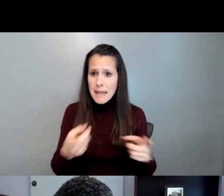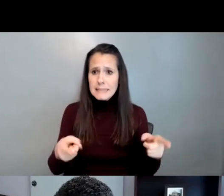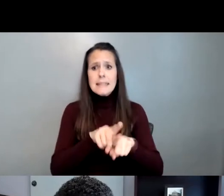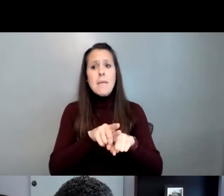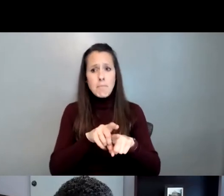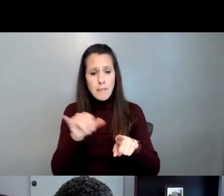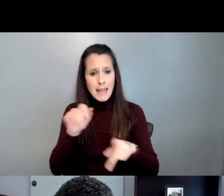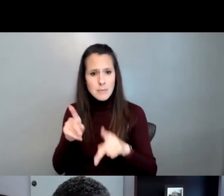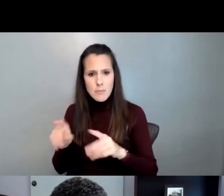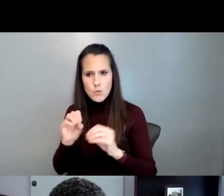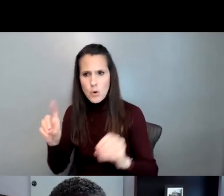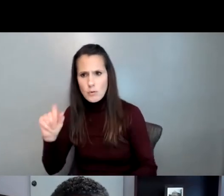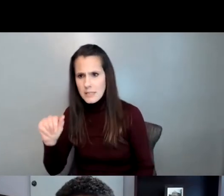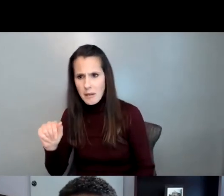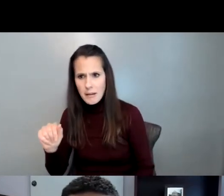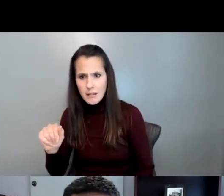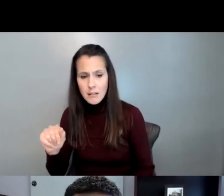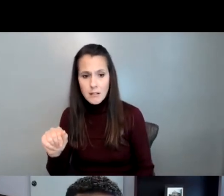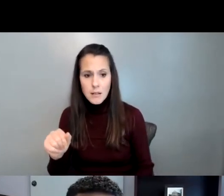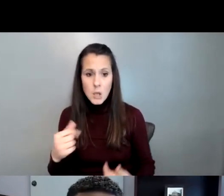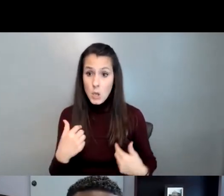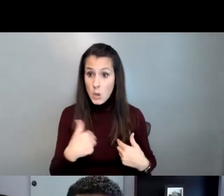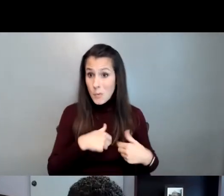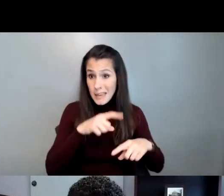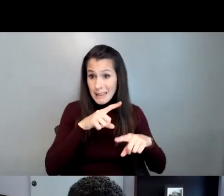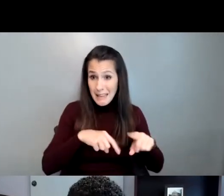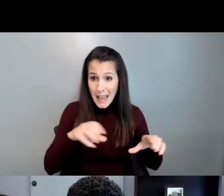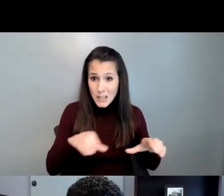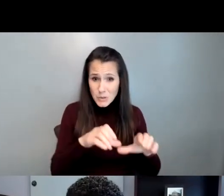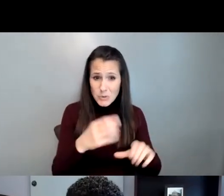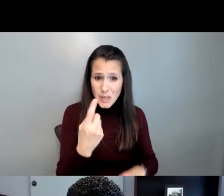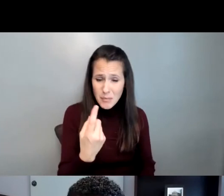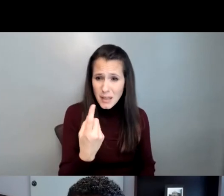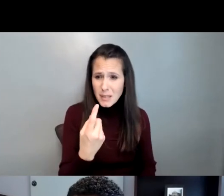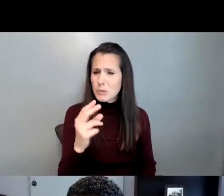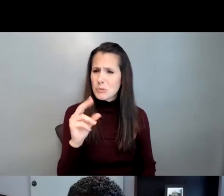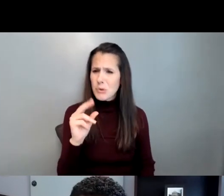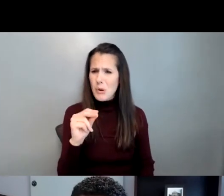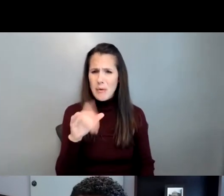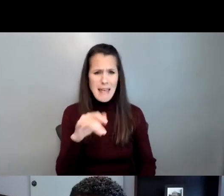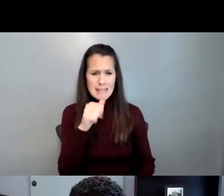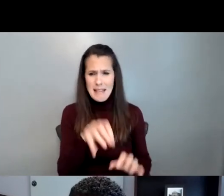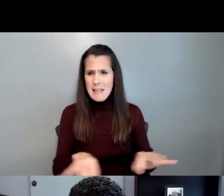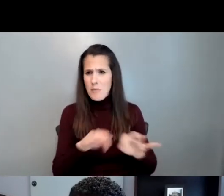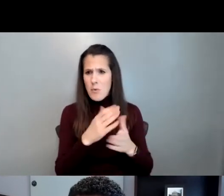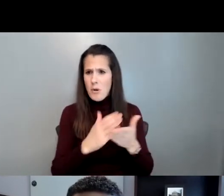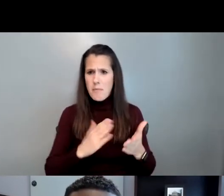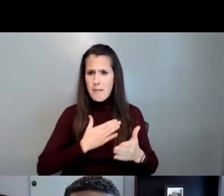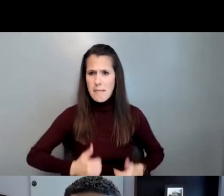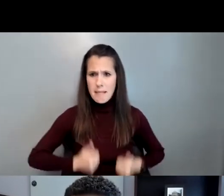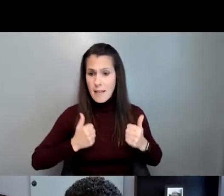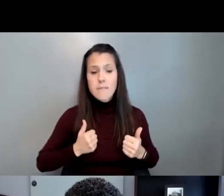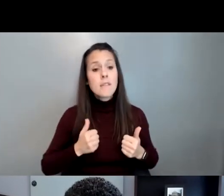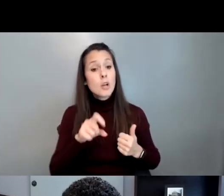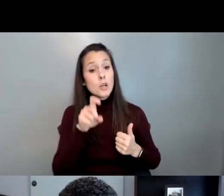disabilities. And it is not that we cannot do something that should be the defining factor of our lives. It should be the